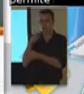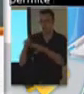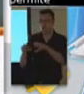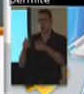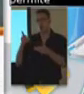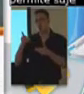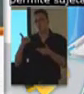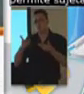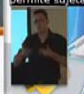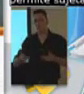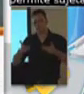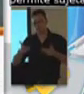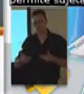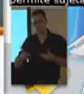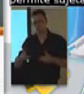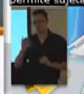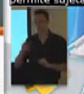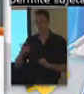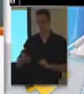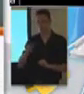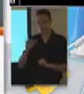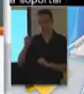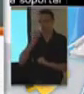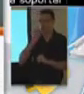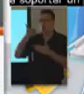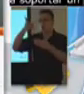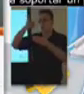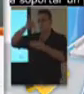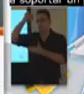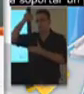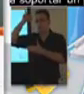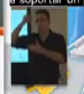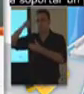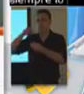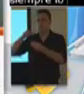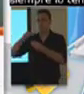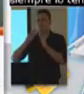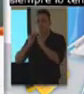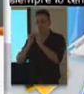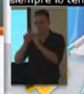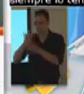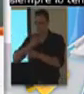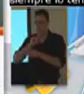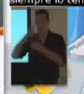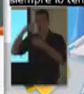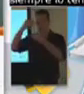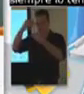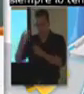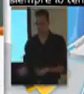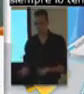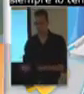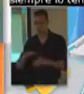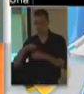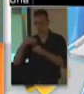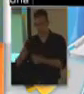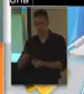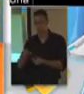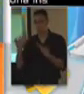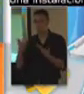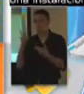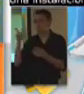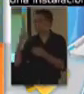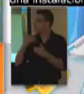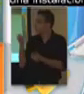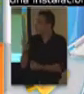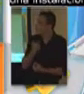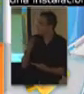fit a support rail. It's not always easy. The walls are not always able to bear